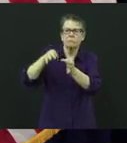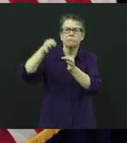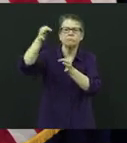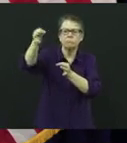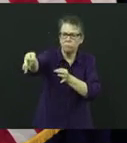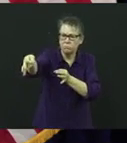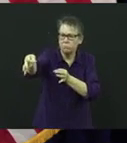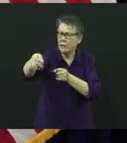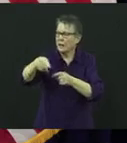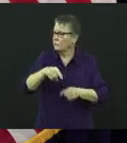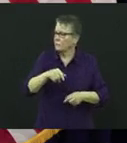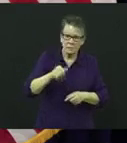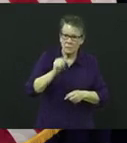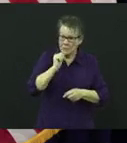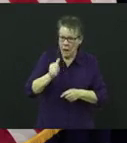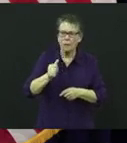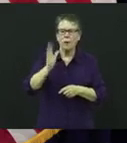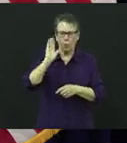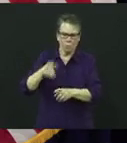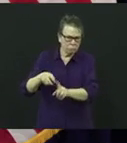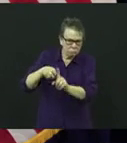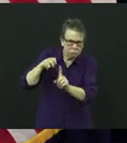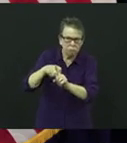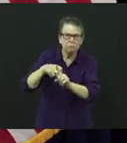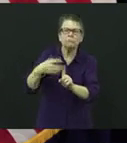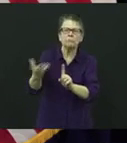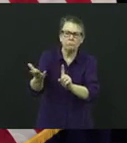of our new jobs portal within our